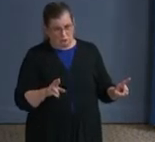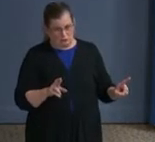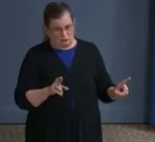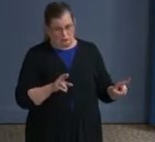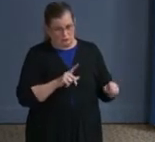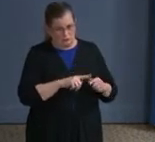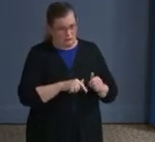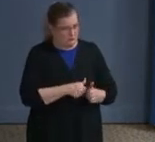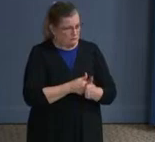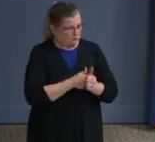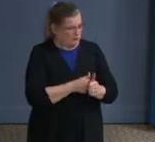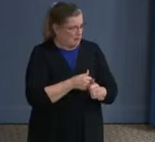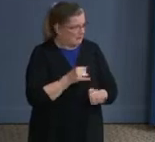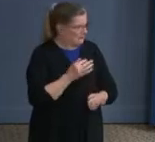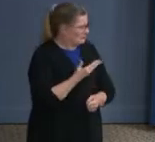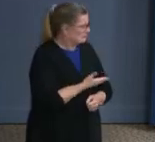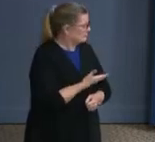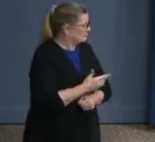district.